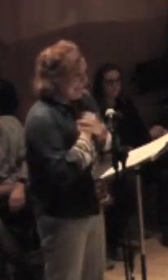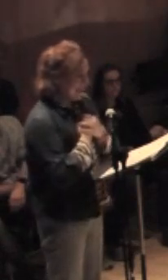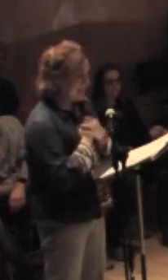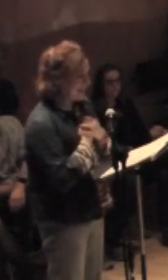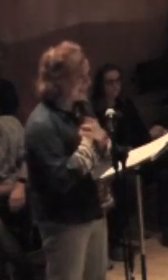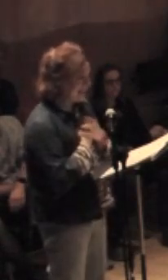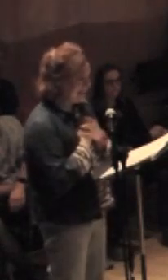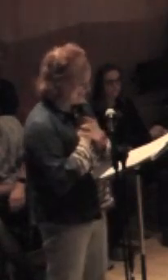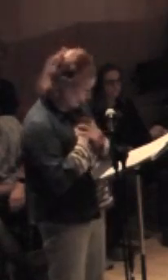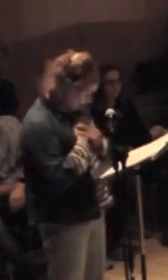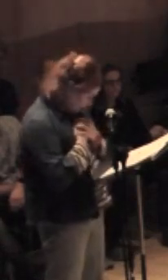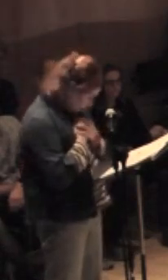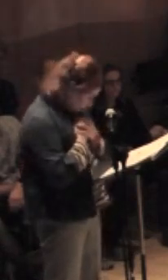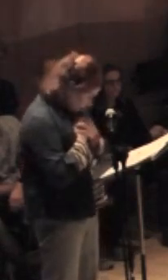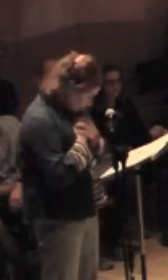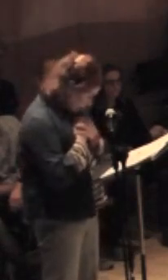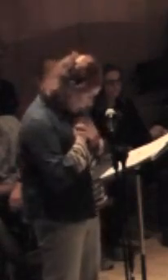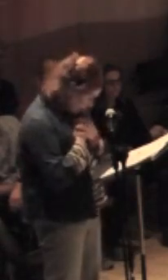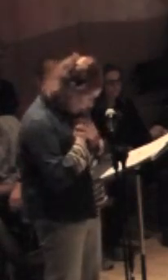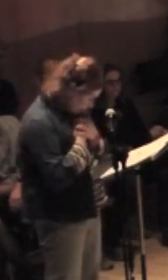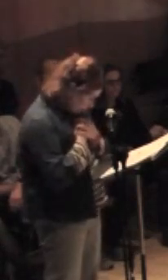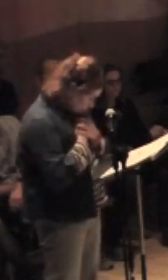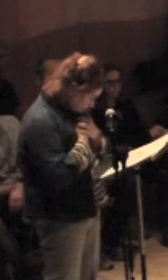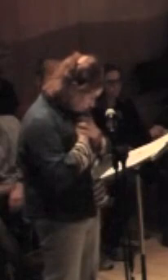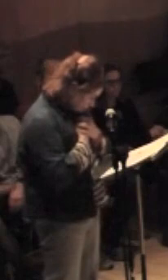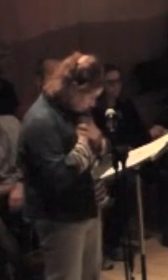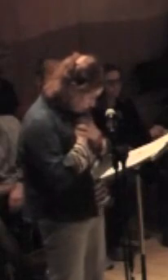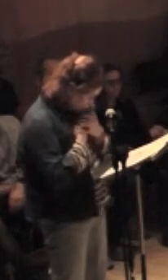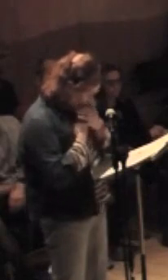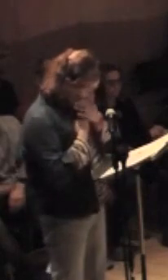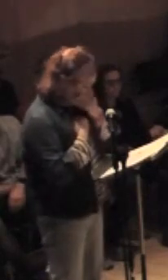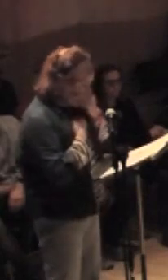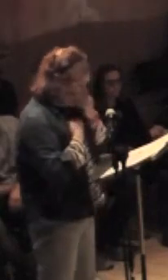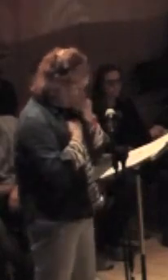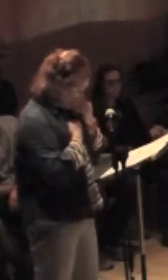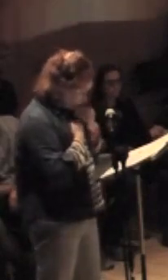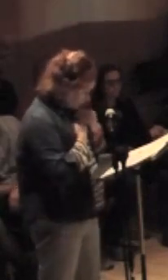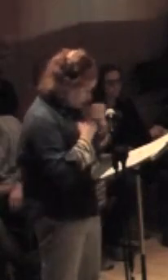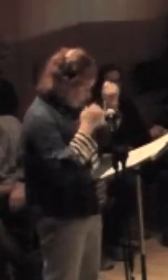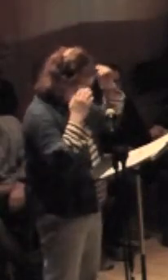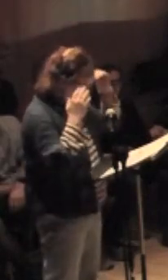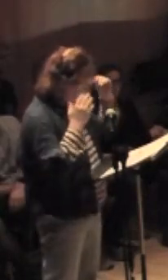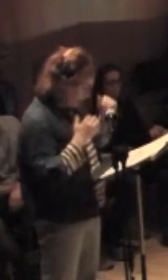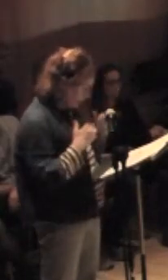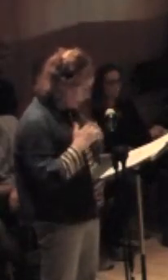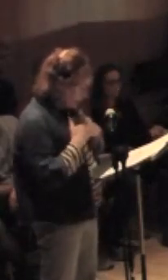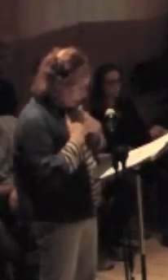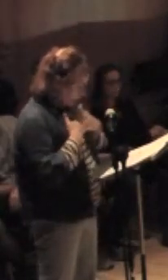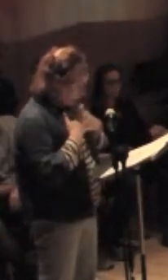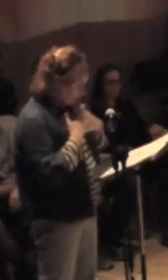positive let's say that then yeah shall we we shall